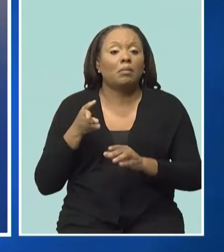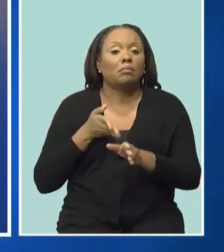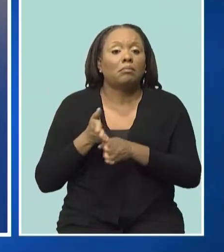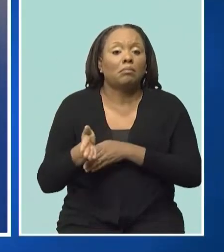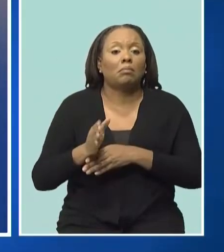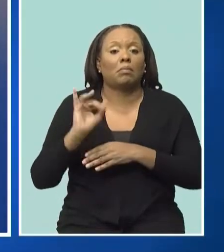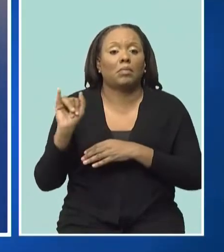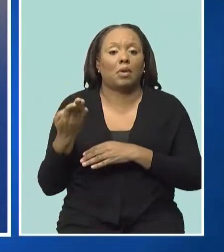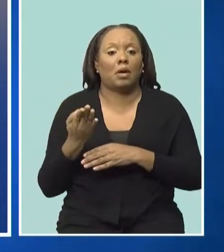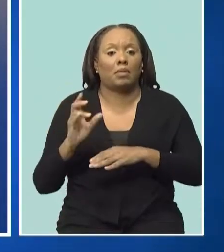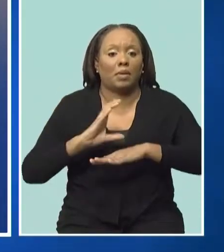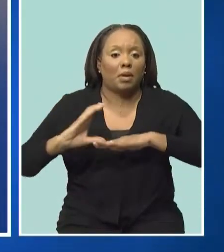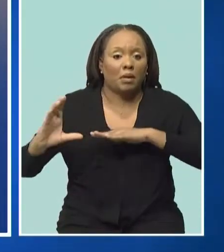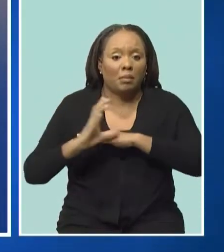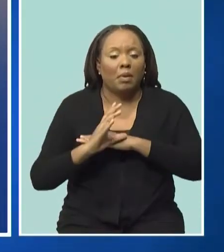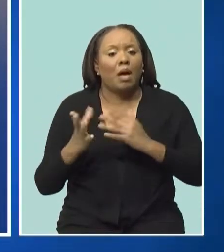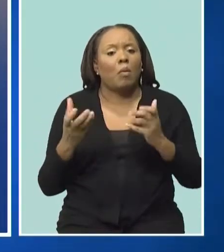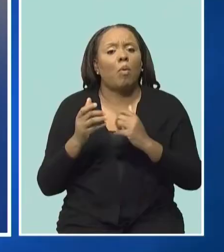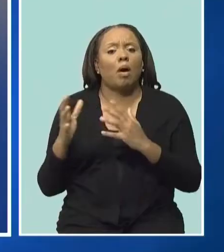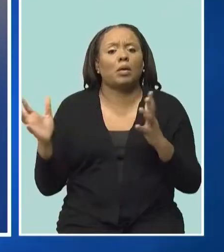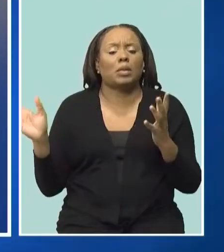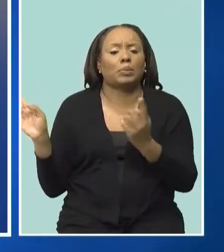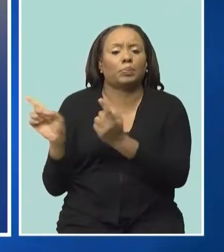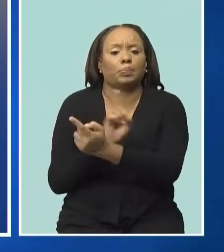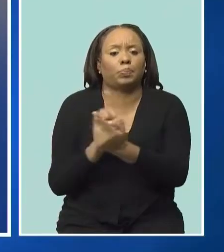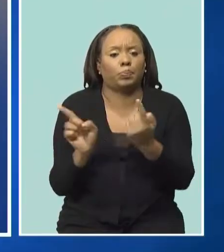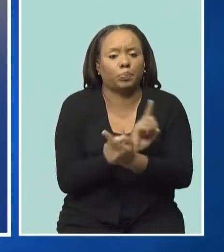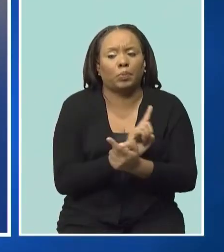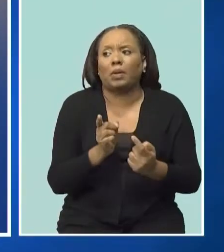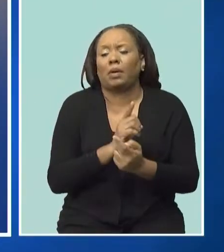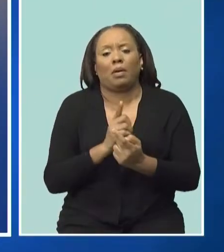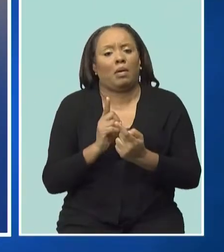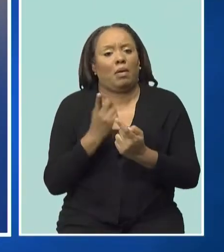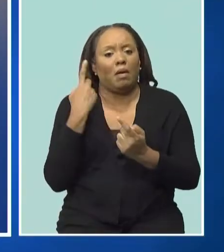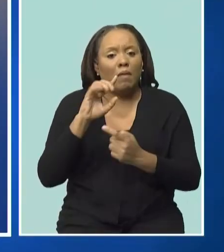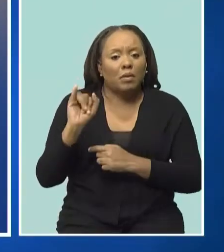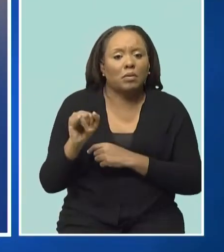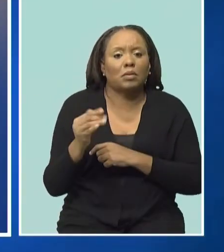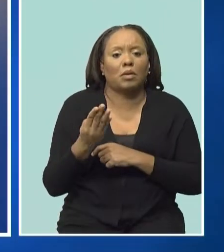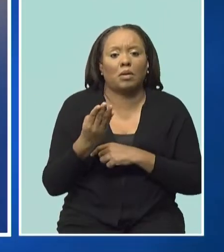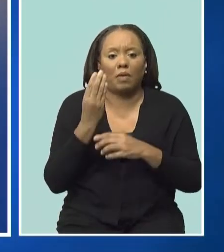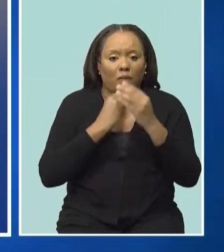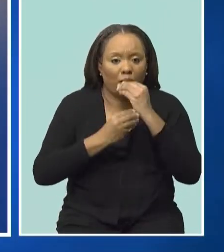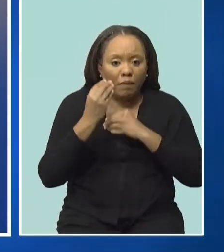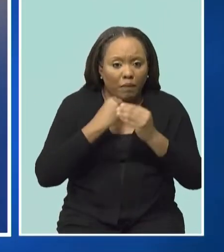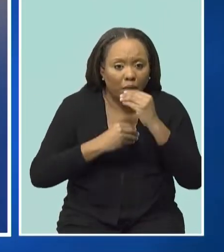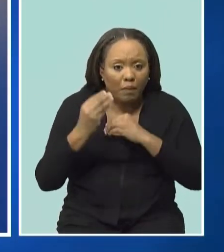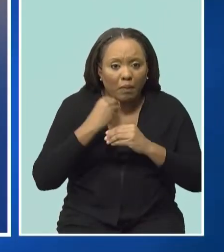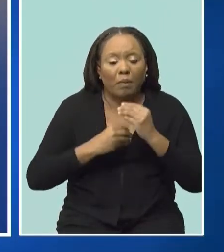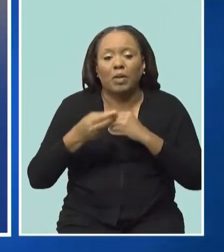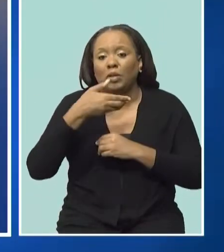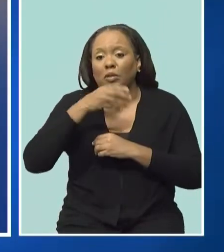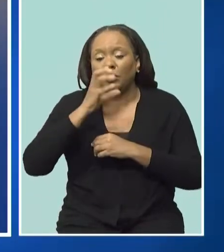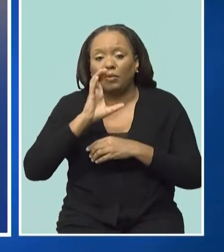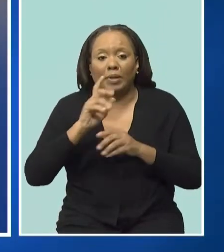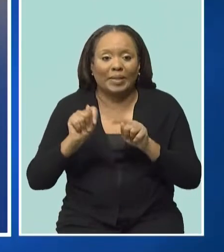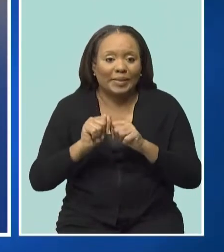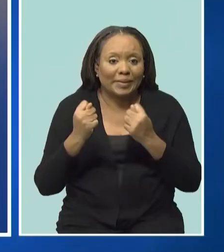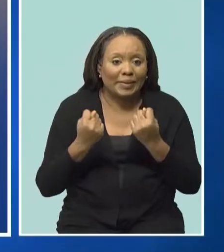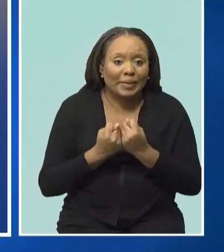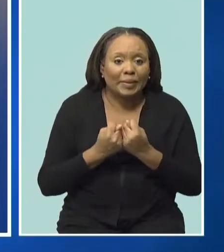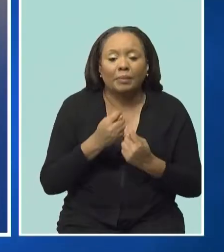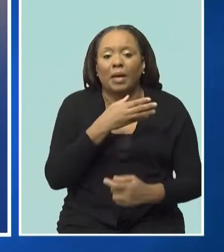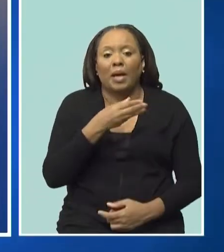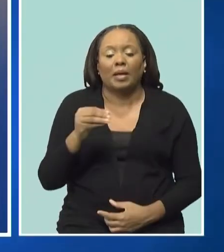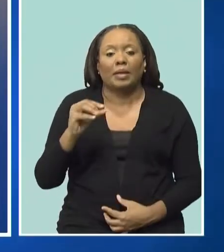Caribbean, and they're seeking to meet as many people as possible for jobs within their galley and food and beverage teams. While unable